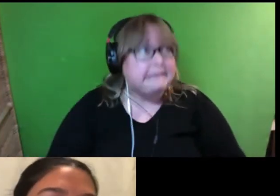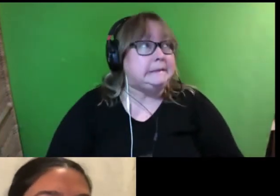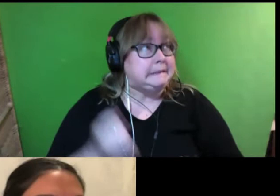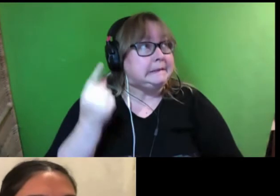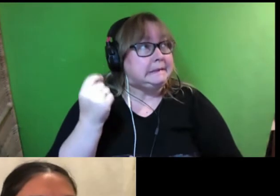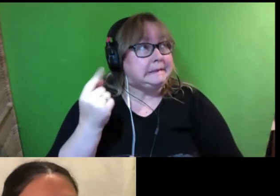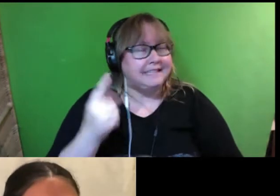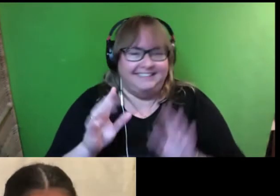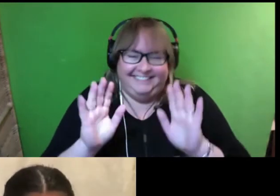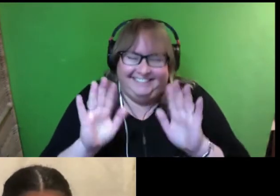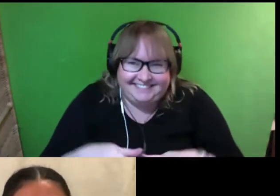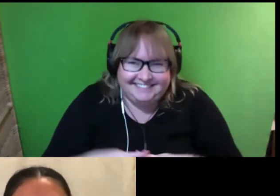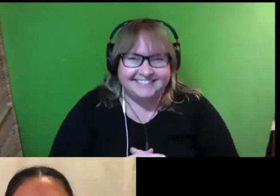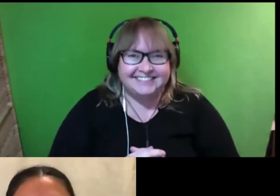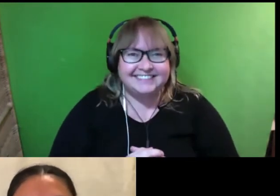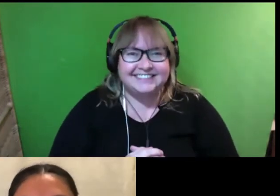that.